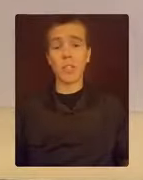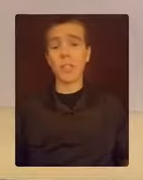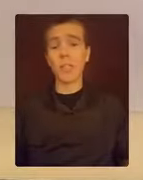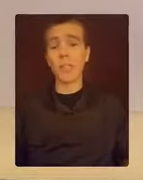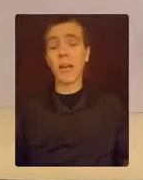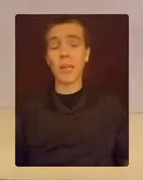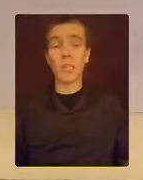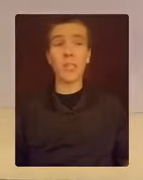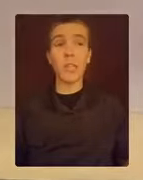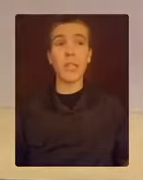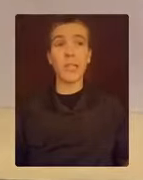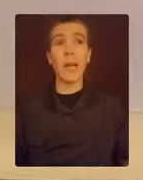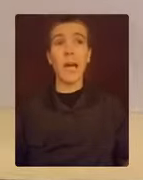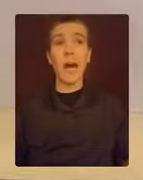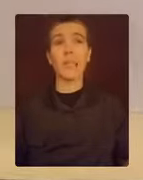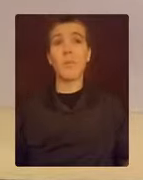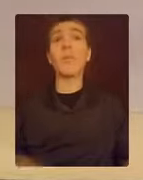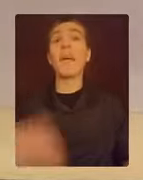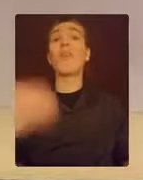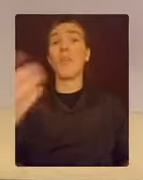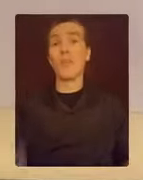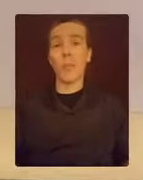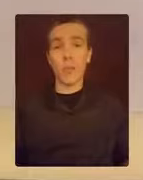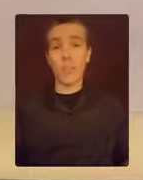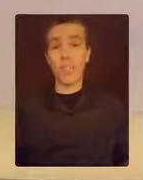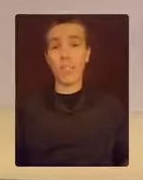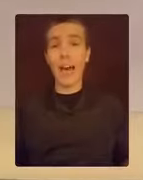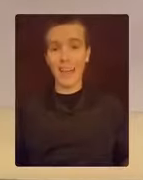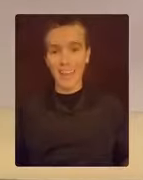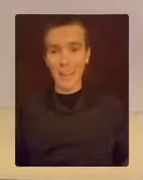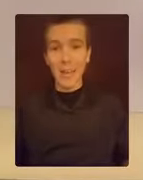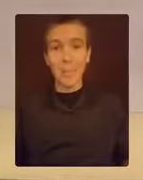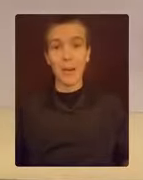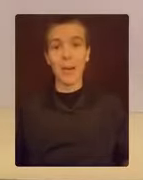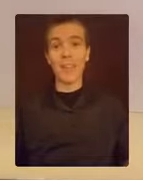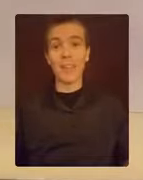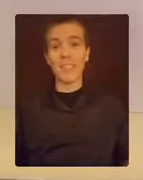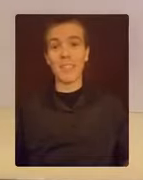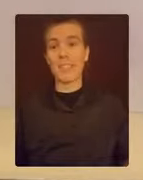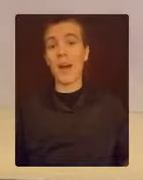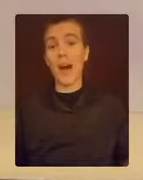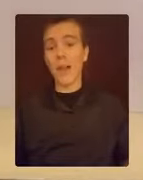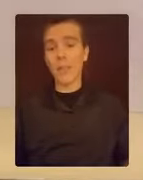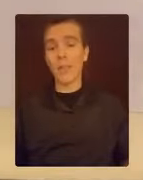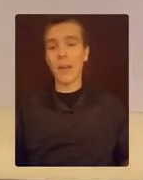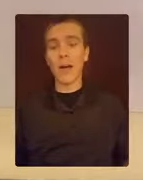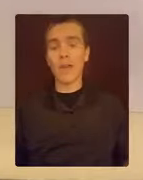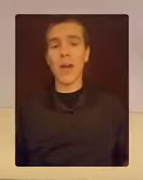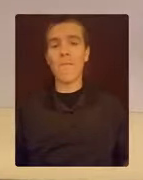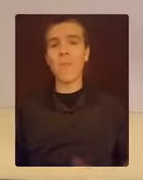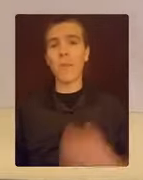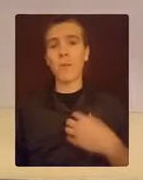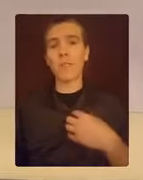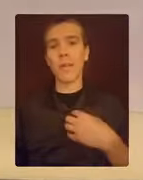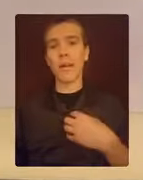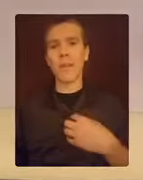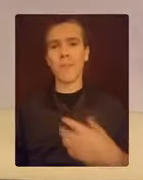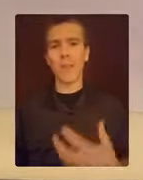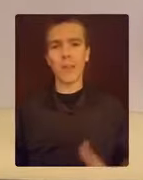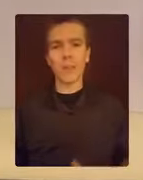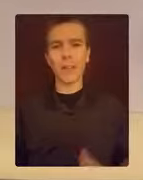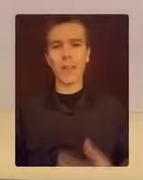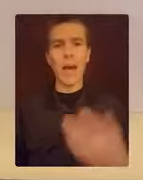because she thinks that I speak death over them and they just die. But it's not. I feel, it's like